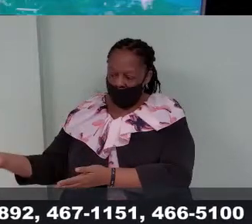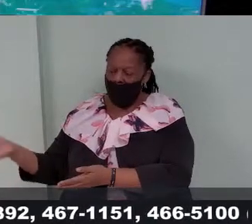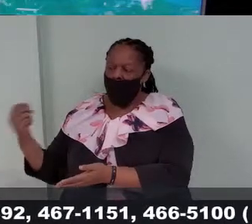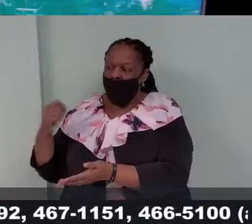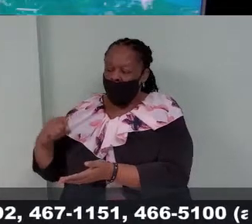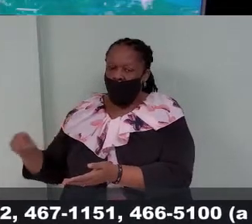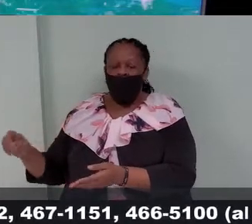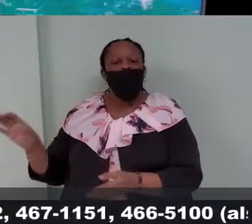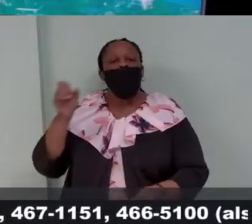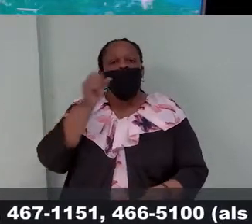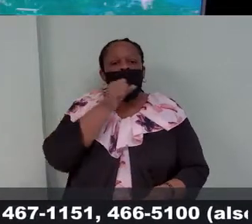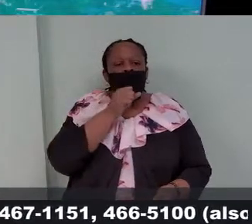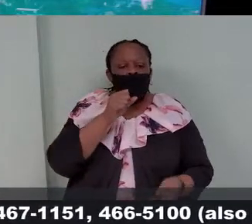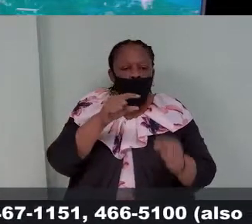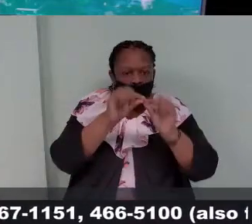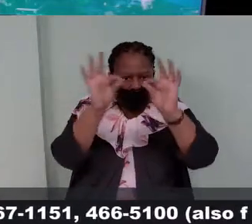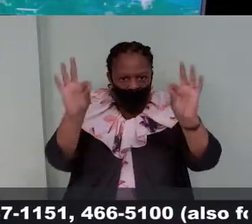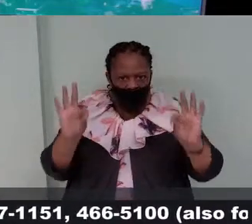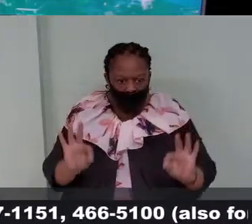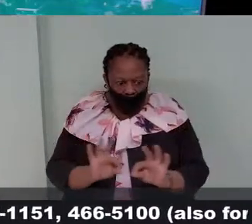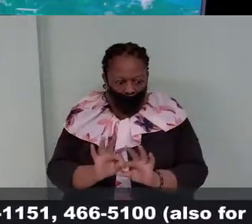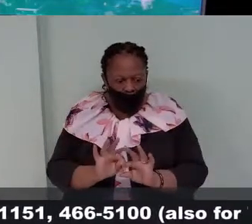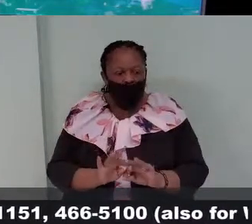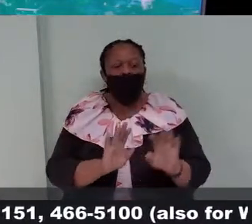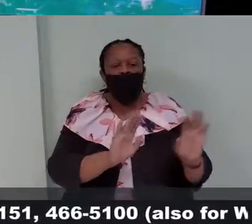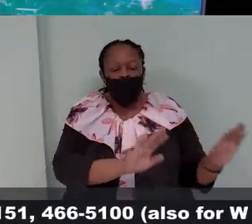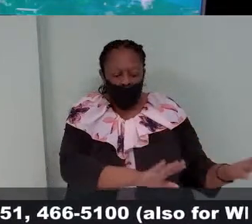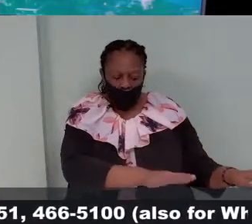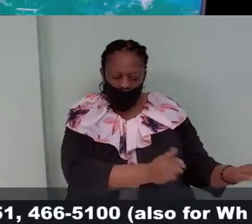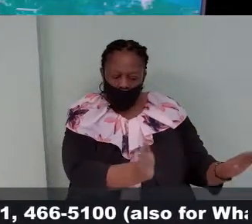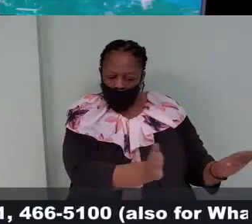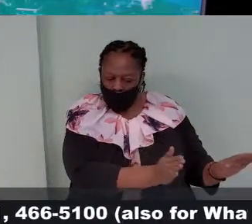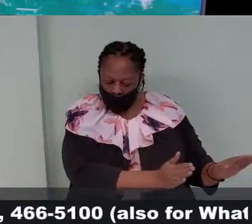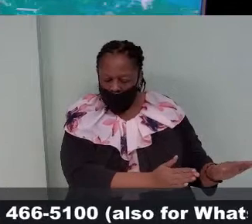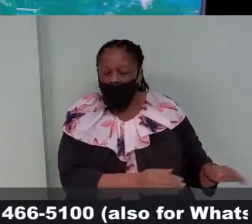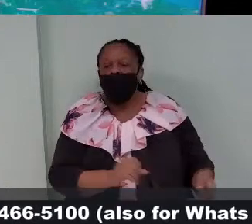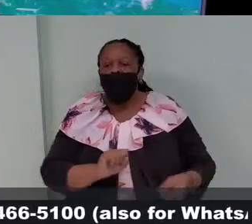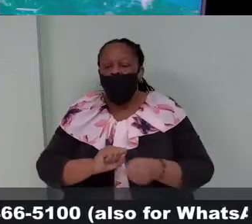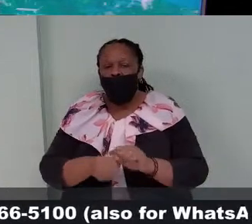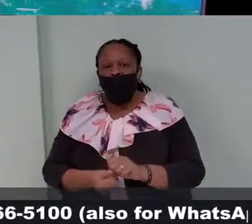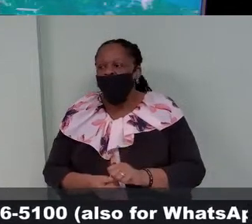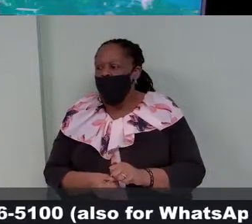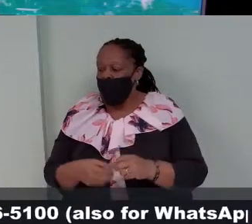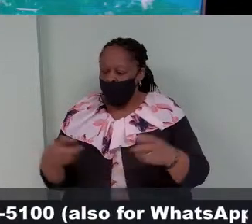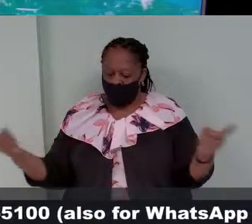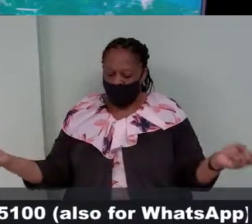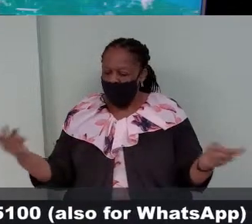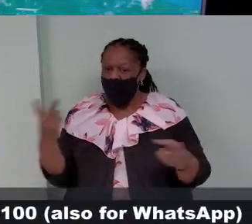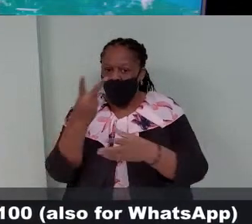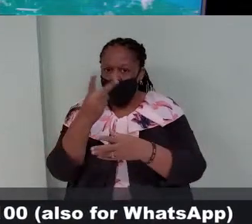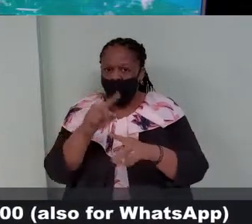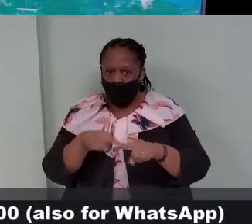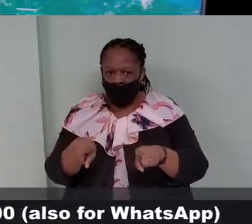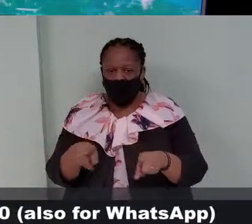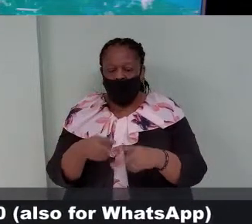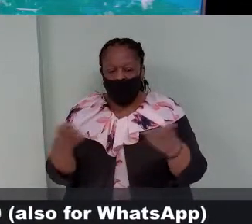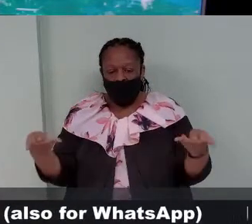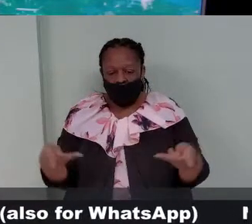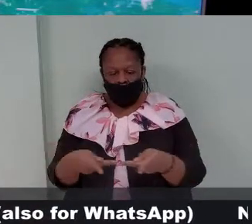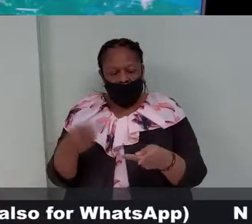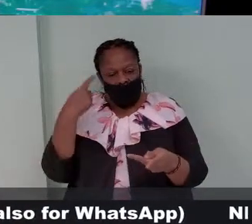travel form does, it gives us the opportunity to filter individuals and allow the authorities